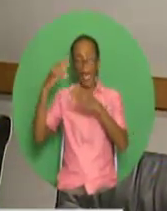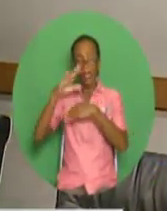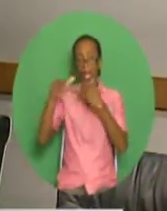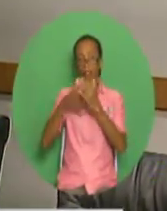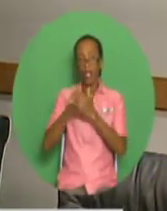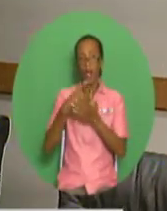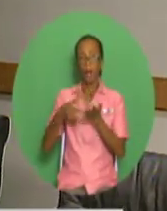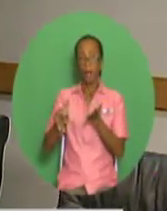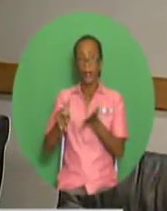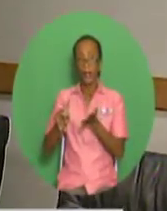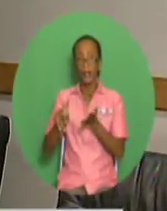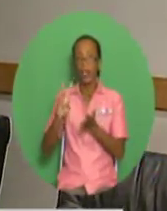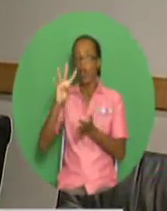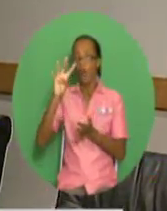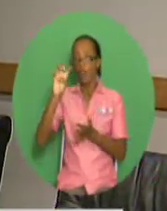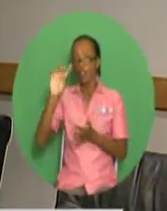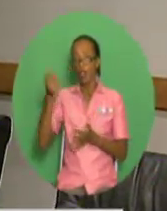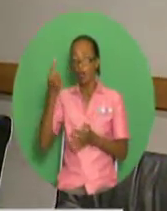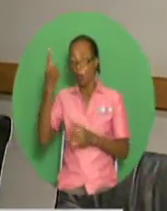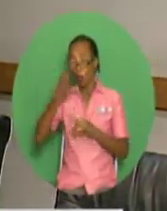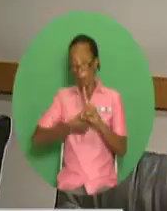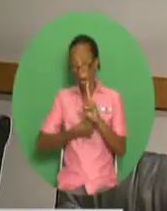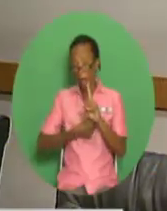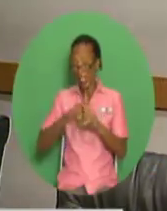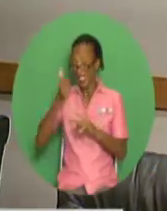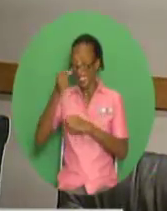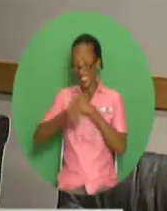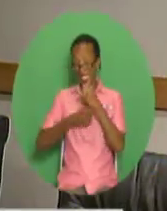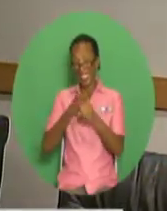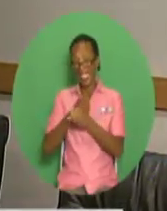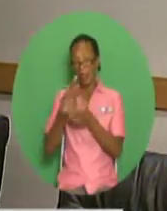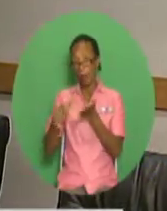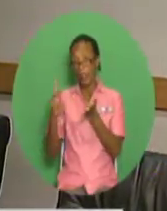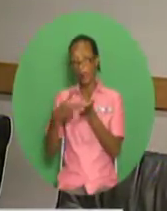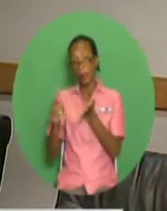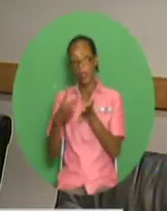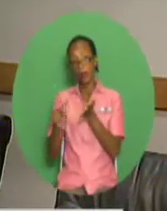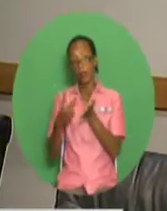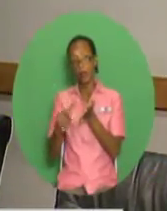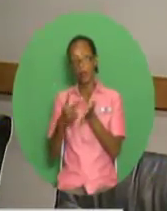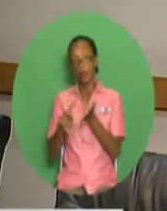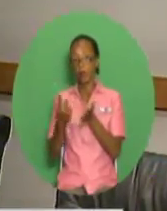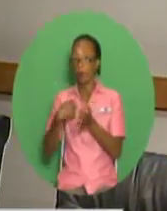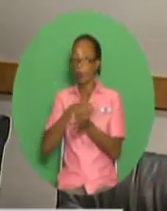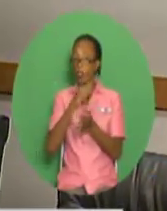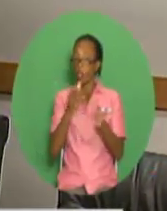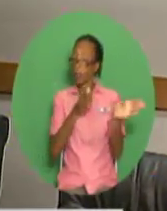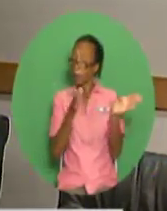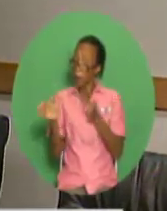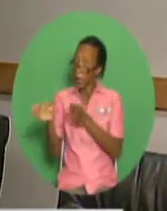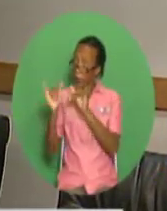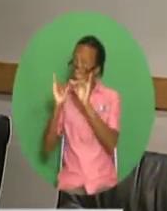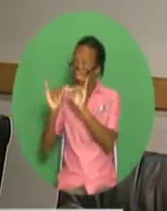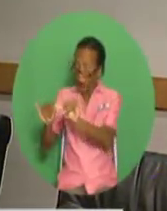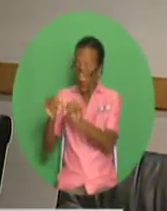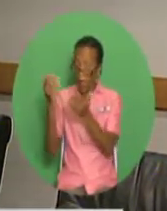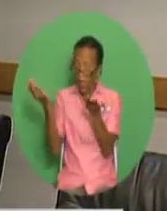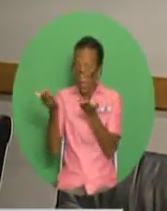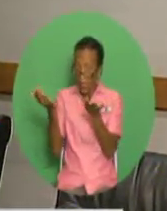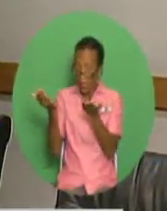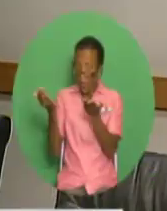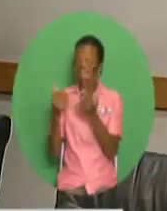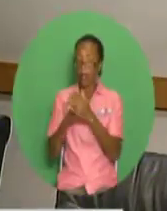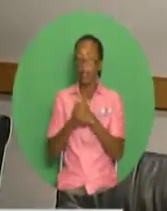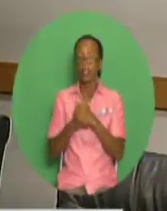for $400,000 a month for the past 10 years. And that wasn't part of the plan. We came in and we moved them and housed them at the aquatic and